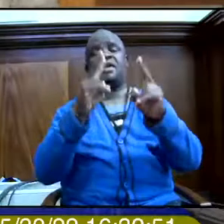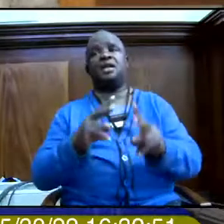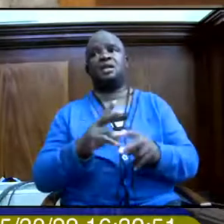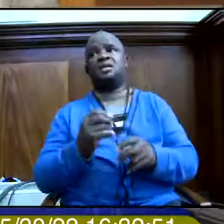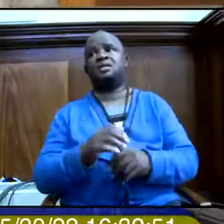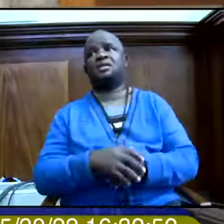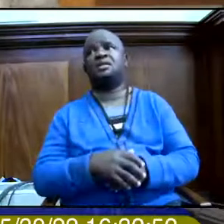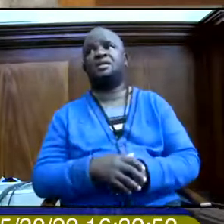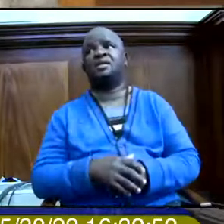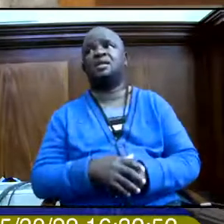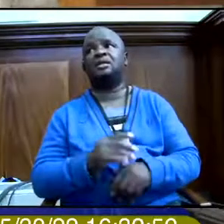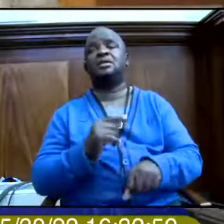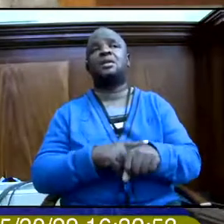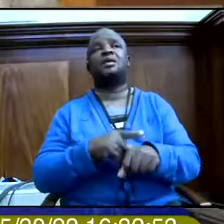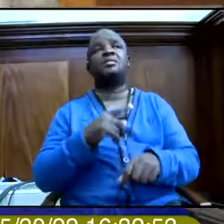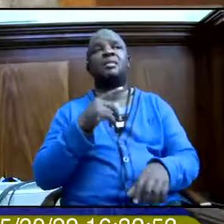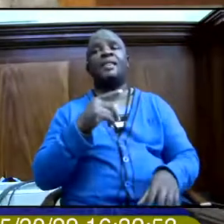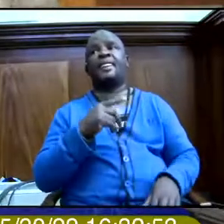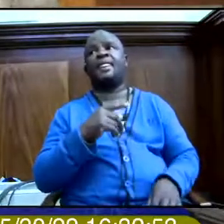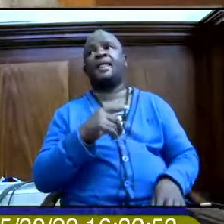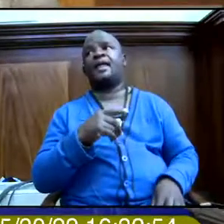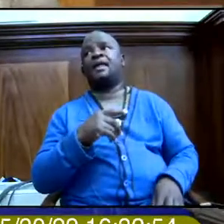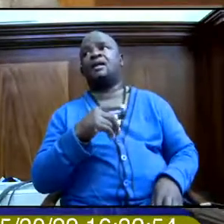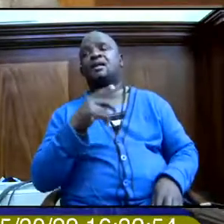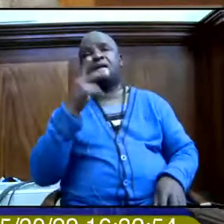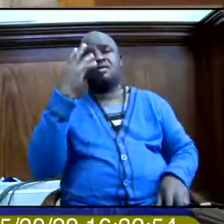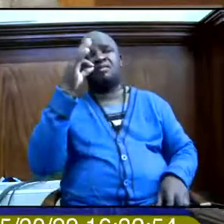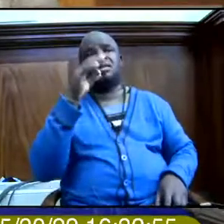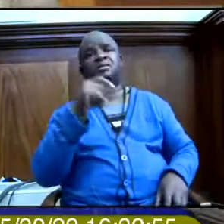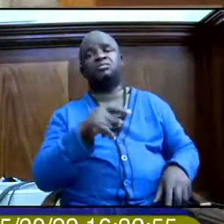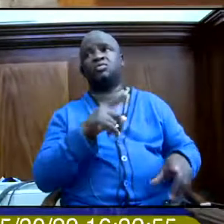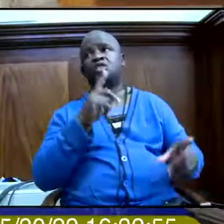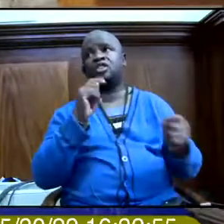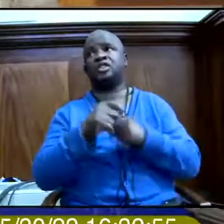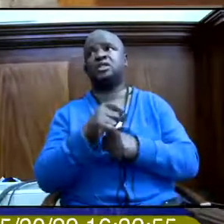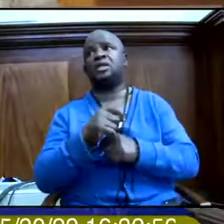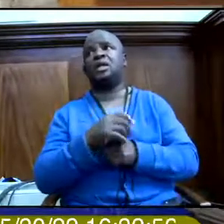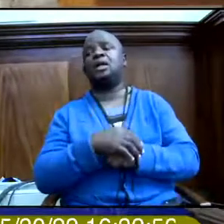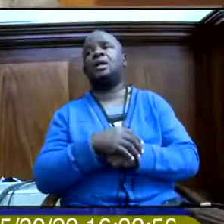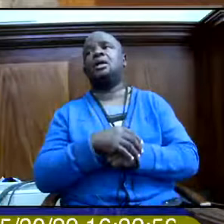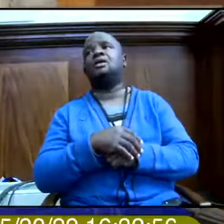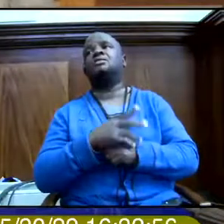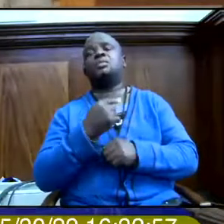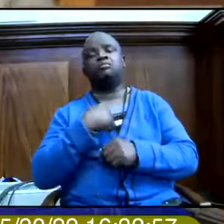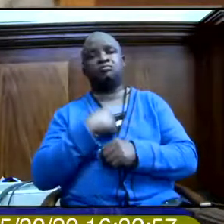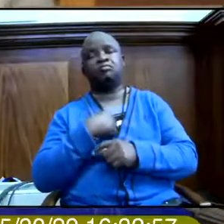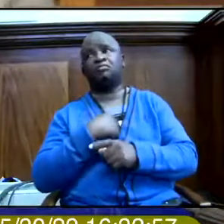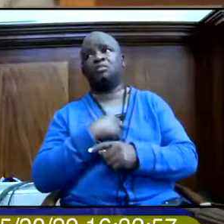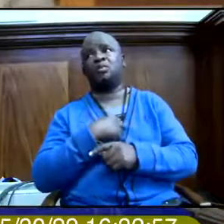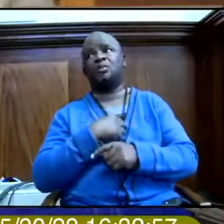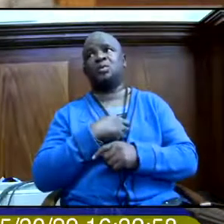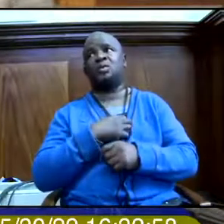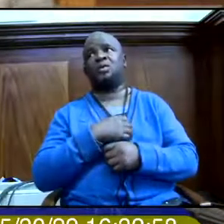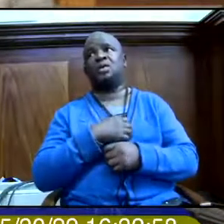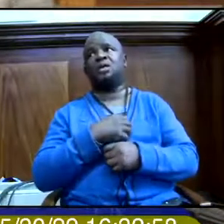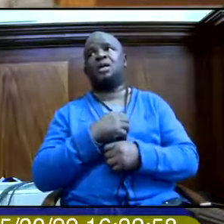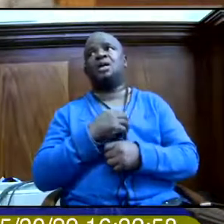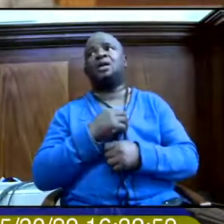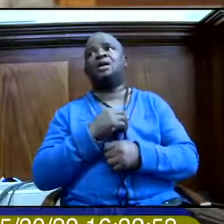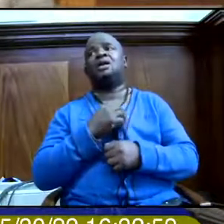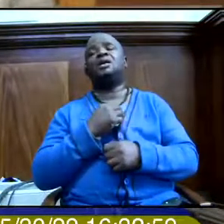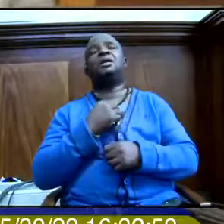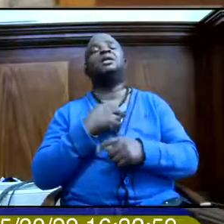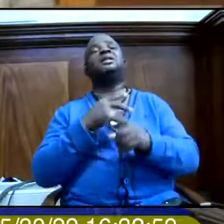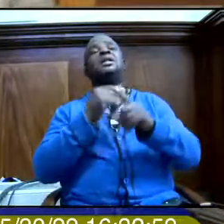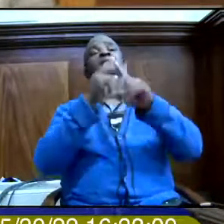made when the government reneged on the agreement was that the federations rushed to